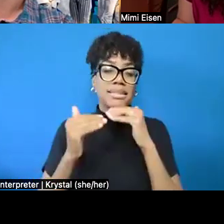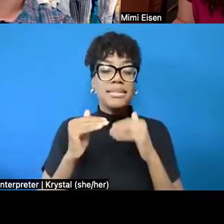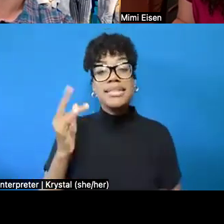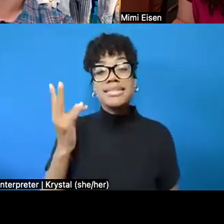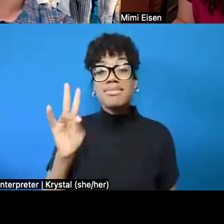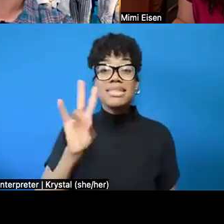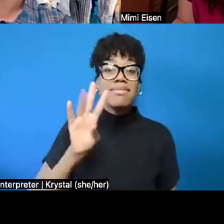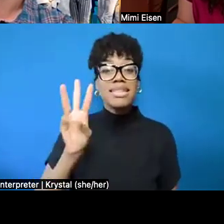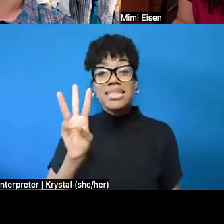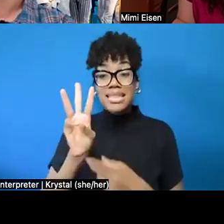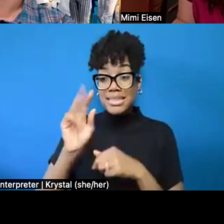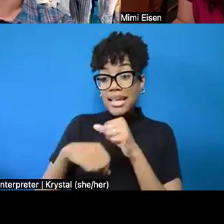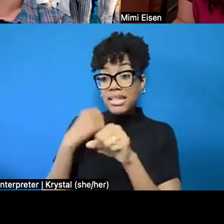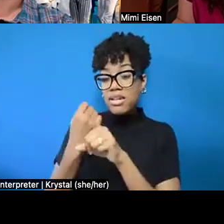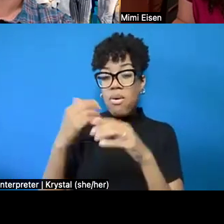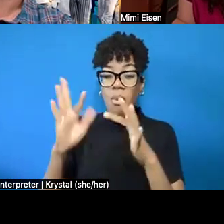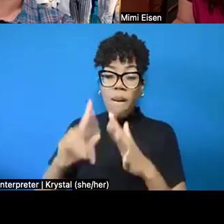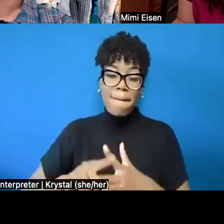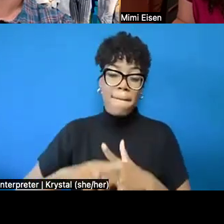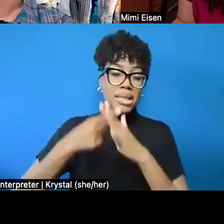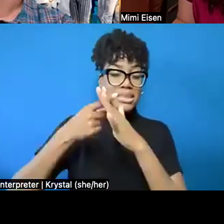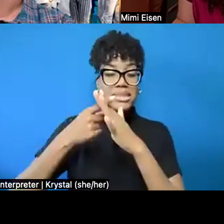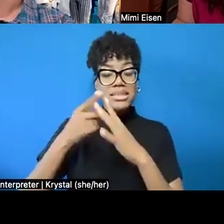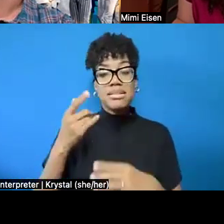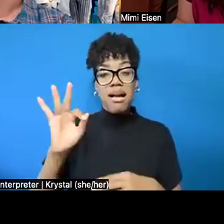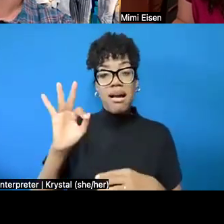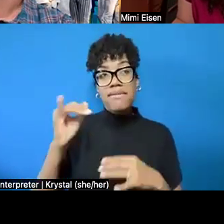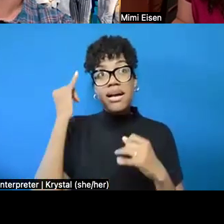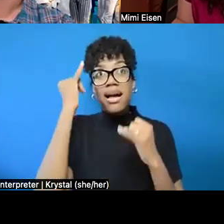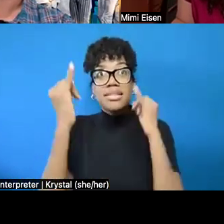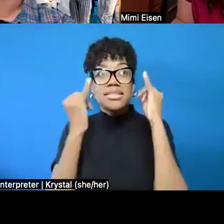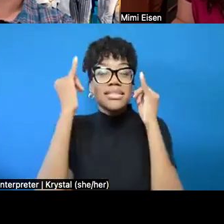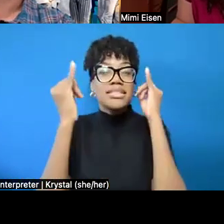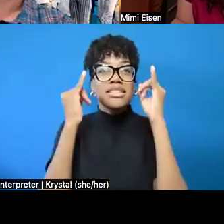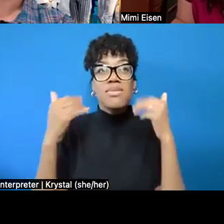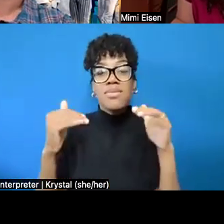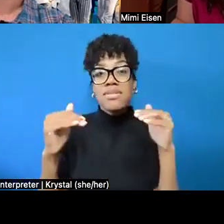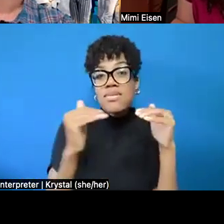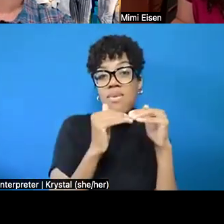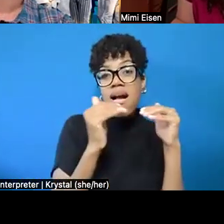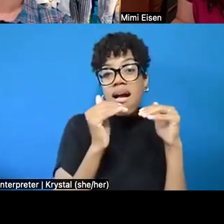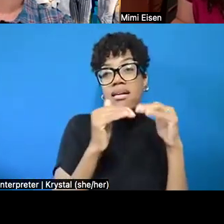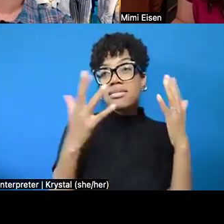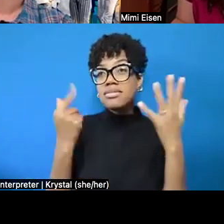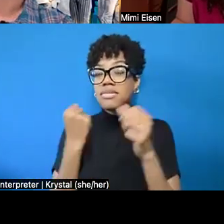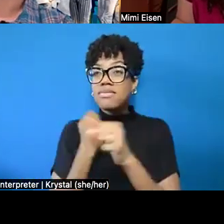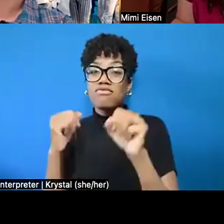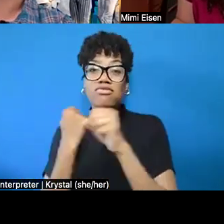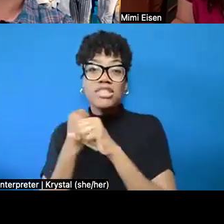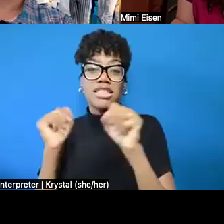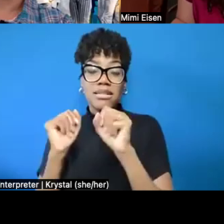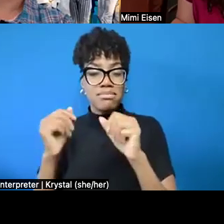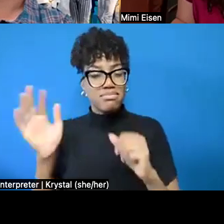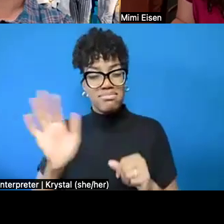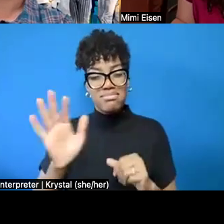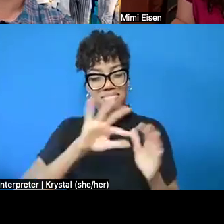pinnacle of ideas about equality, and we actually have to look